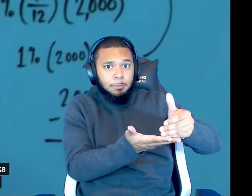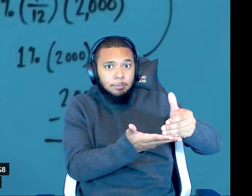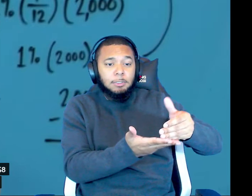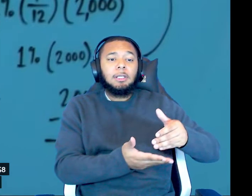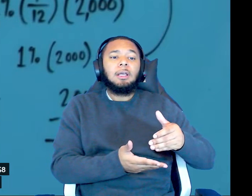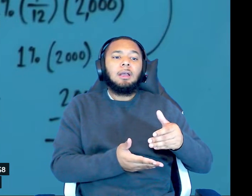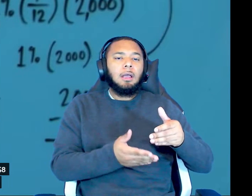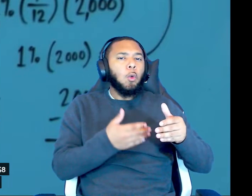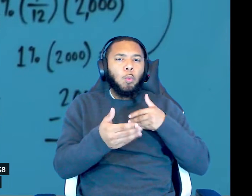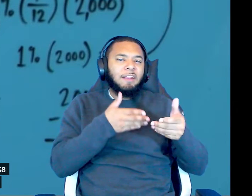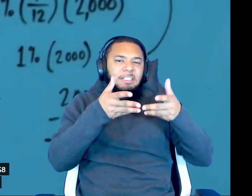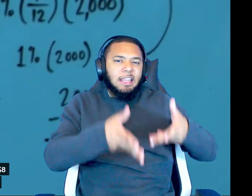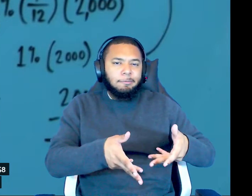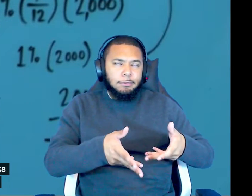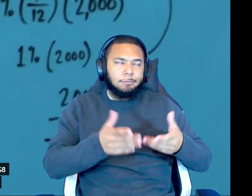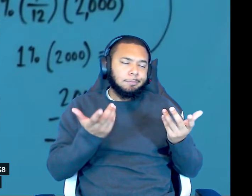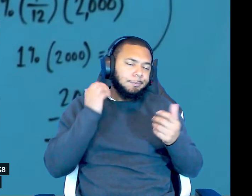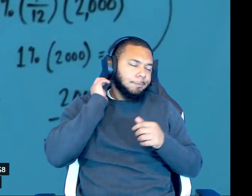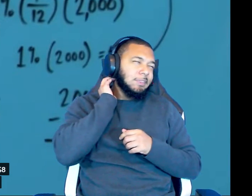remainder.